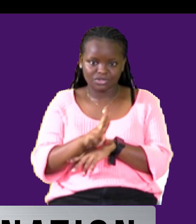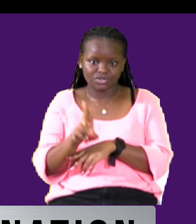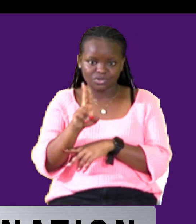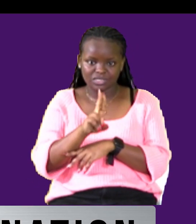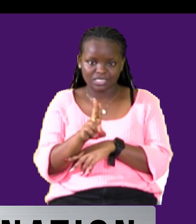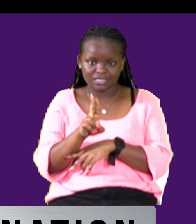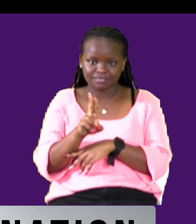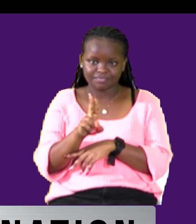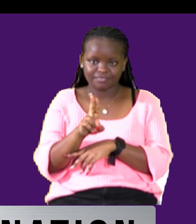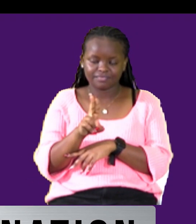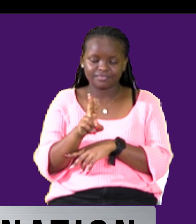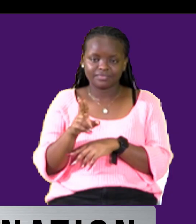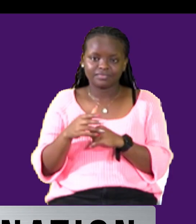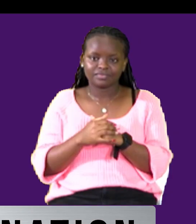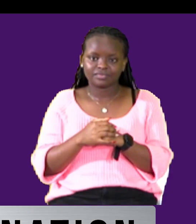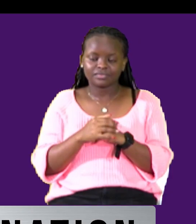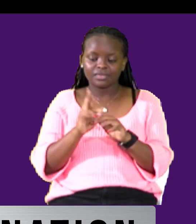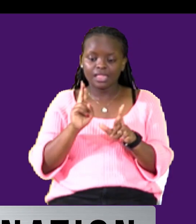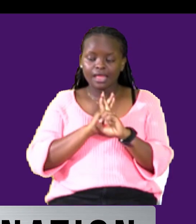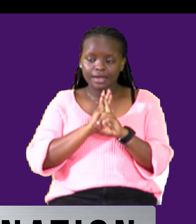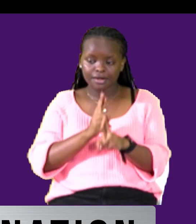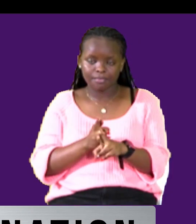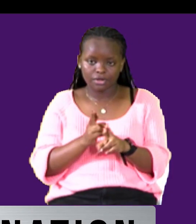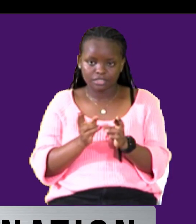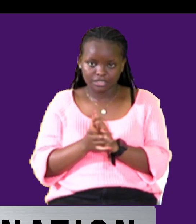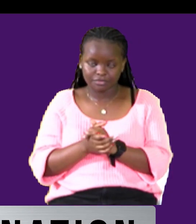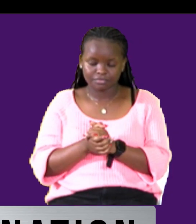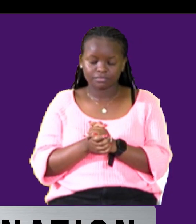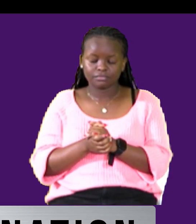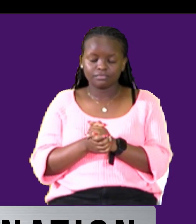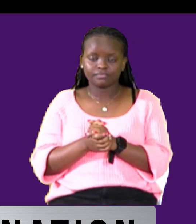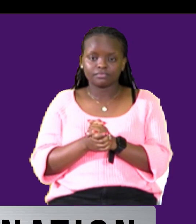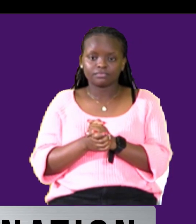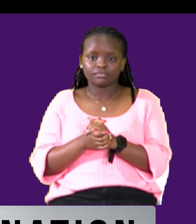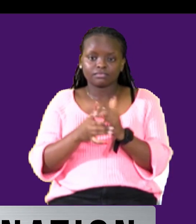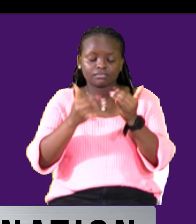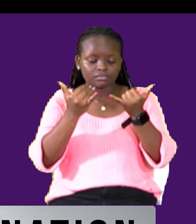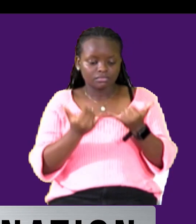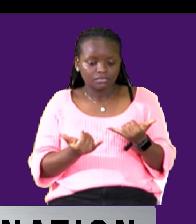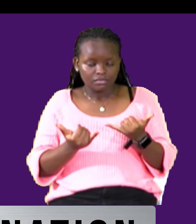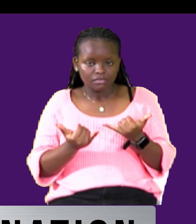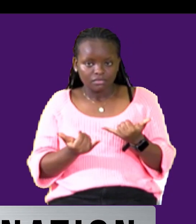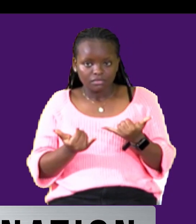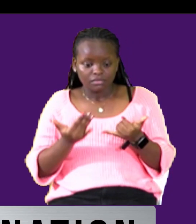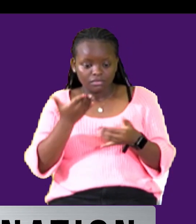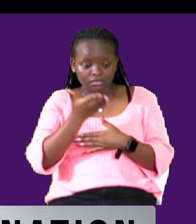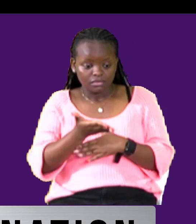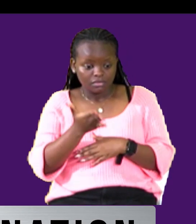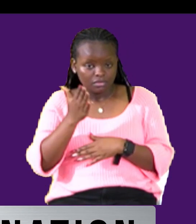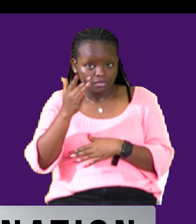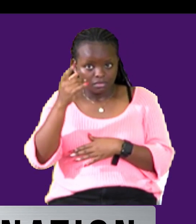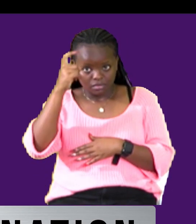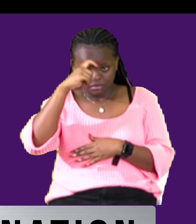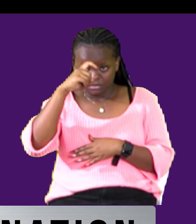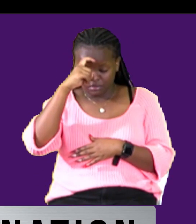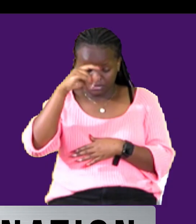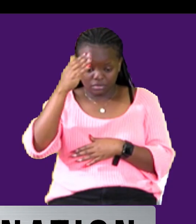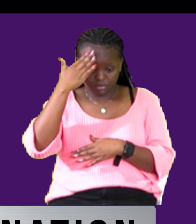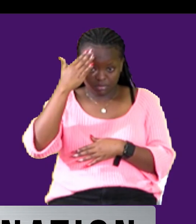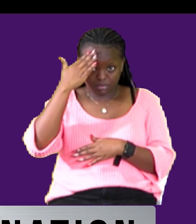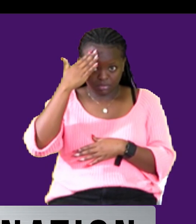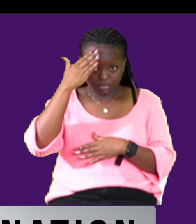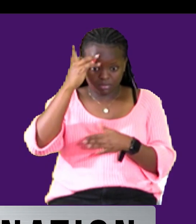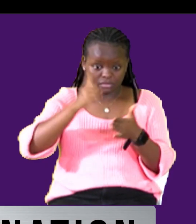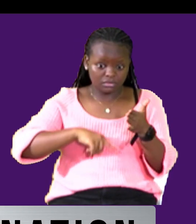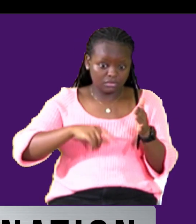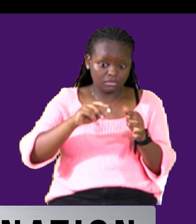the narrative in the report. Okay. So now, in their wisdom, they identified what, according to